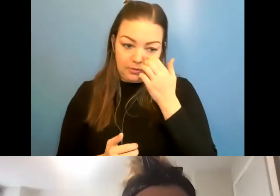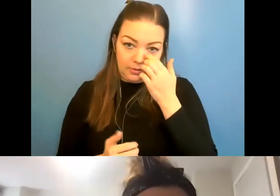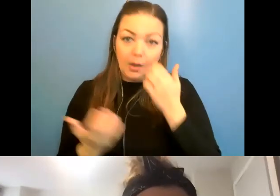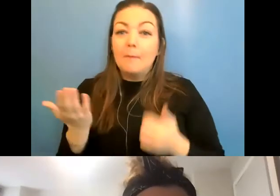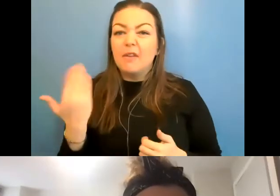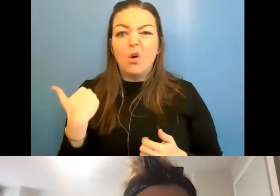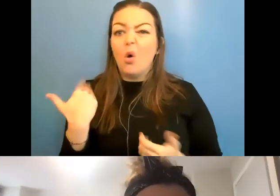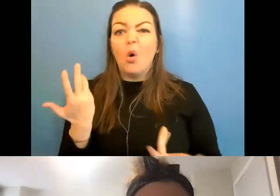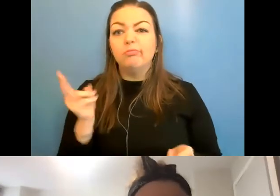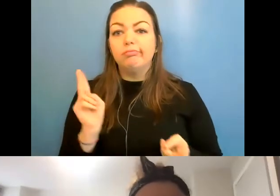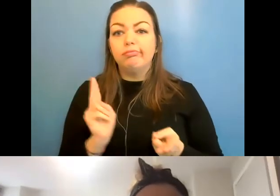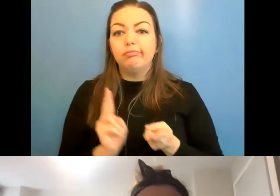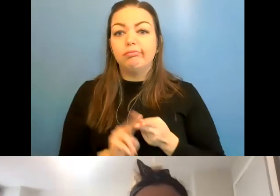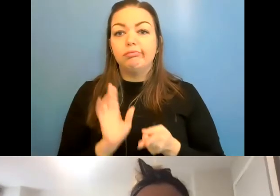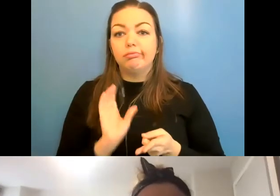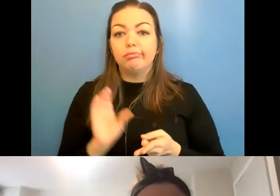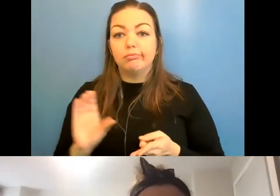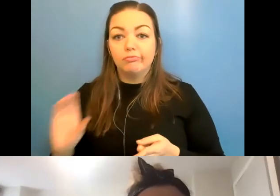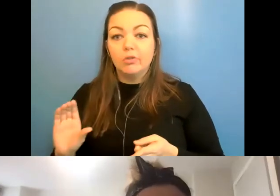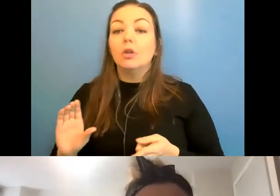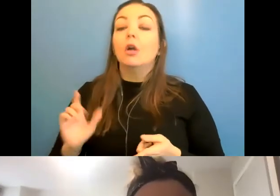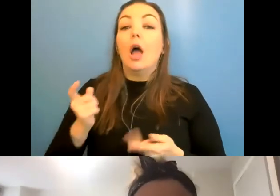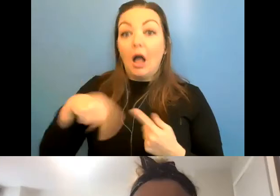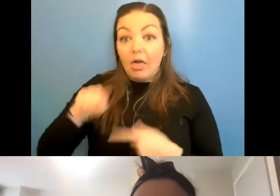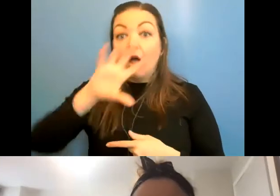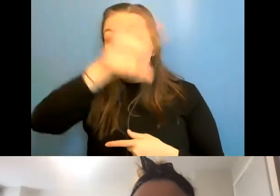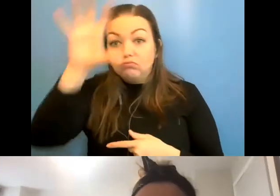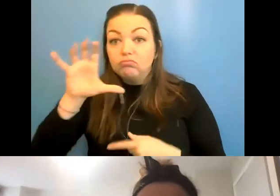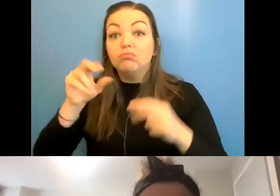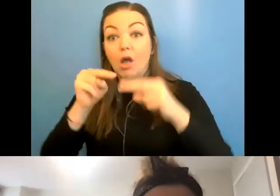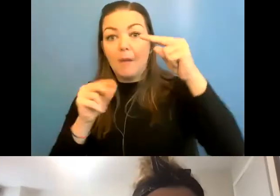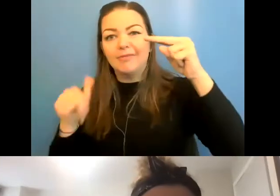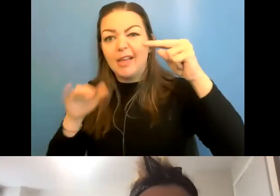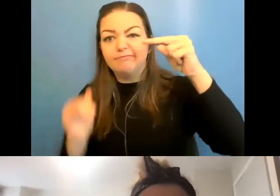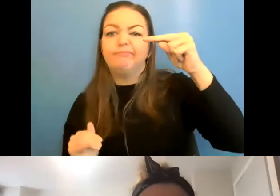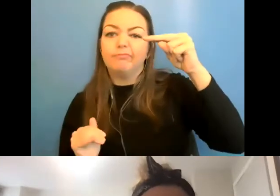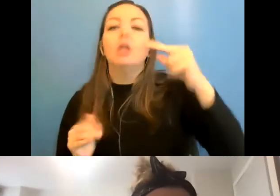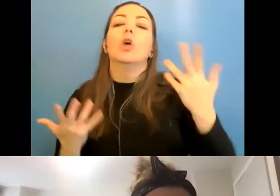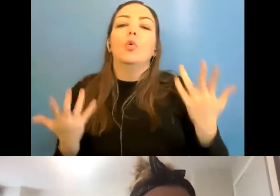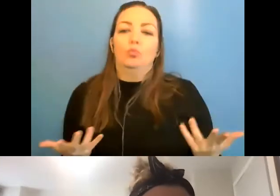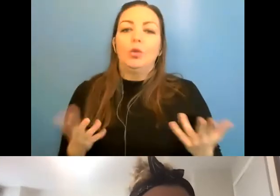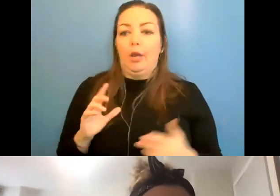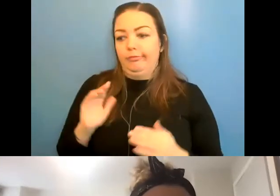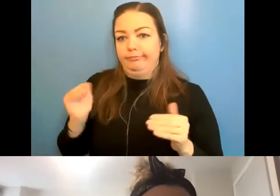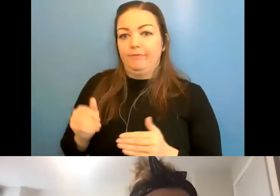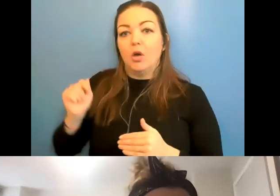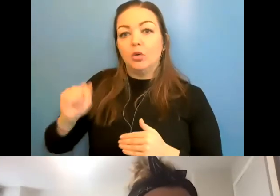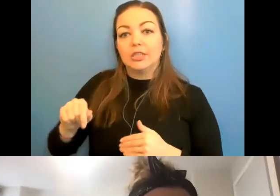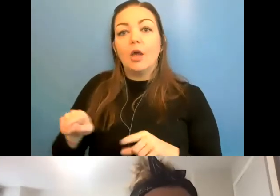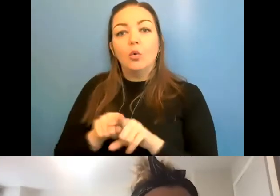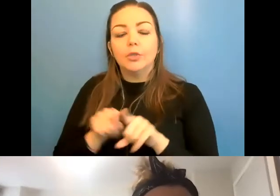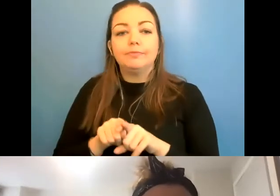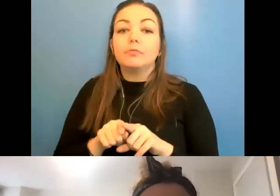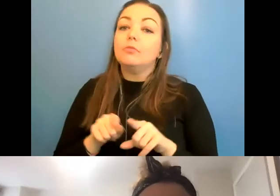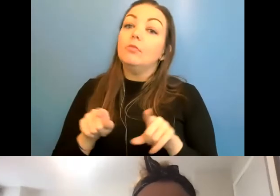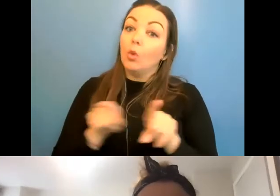less work than in other regional areas in England. Also, as Jo mentioned earlier, dance.